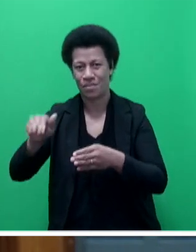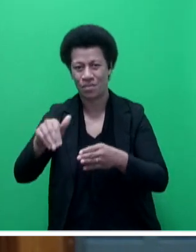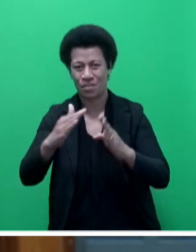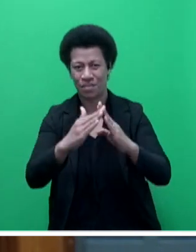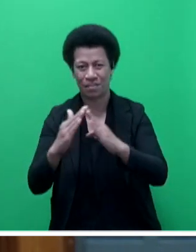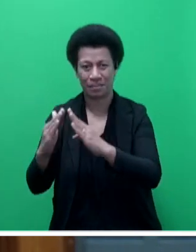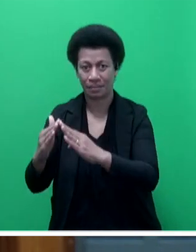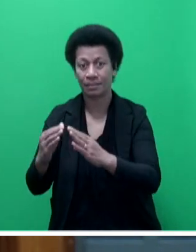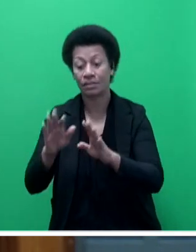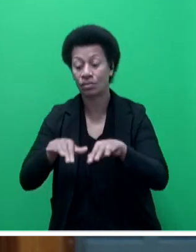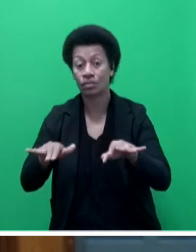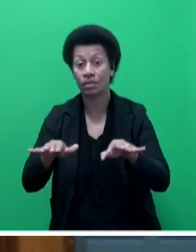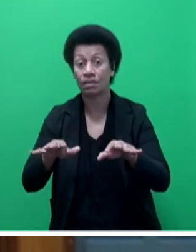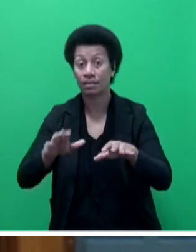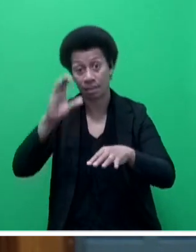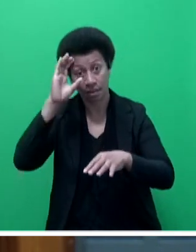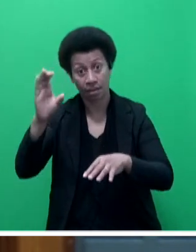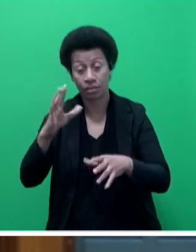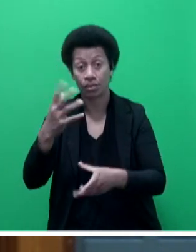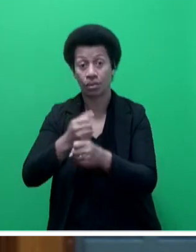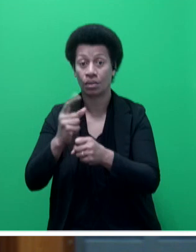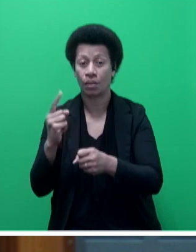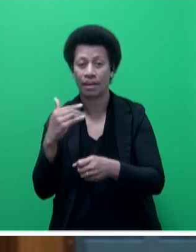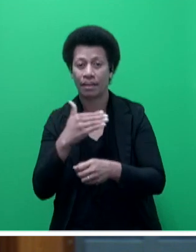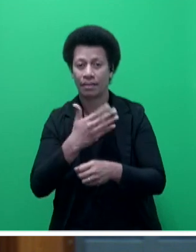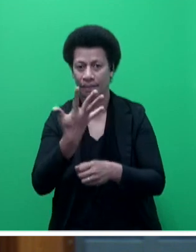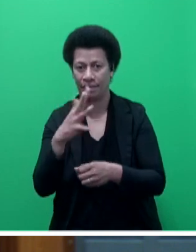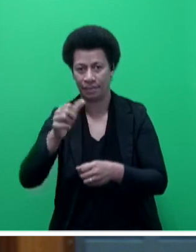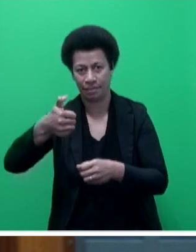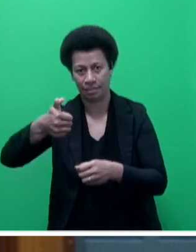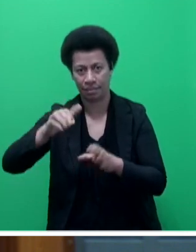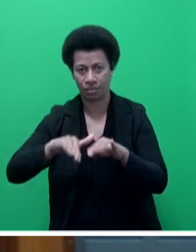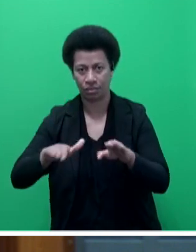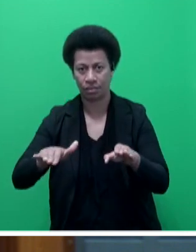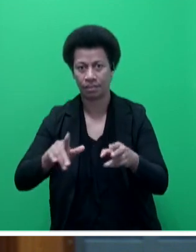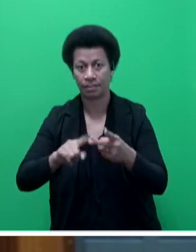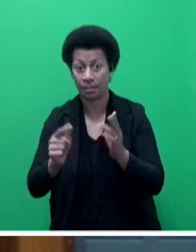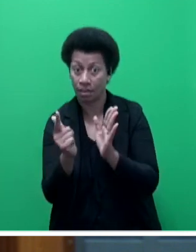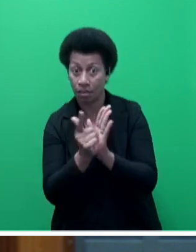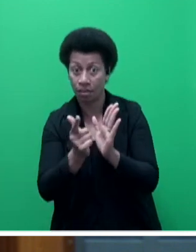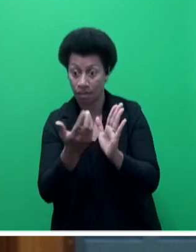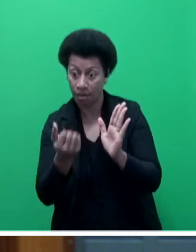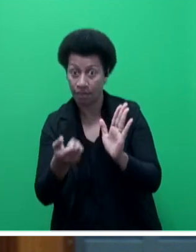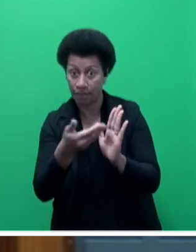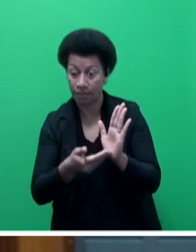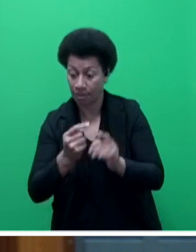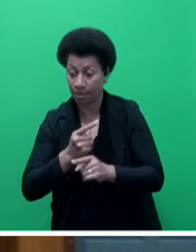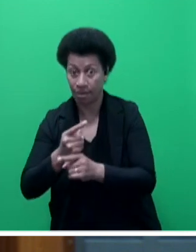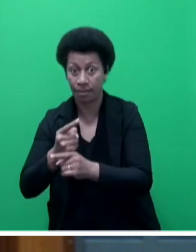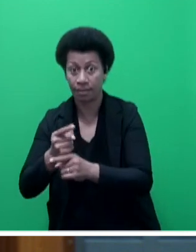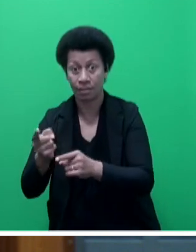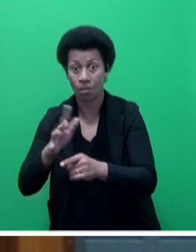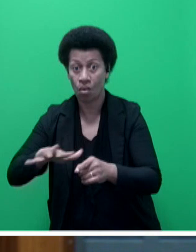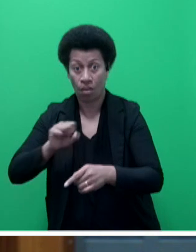the country, which has a total of 156 children. Existing legislations that guide the work of welfare